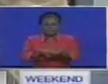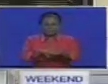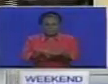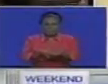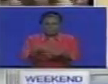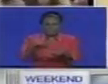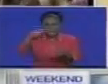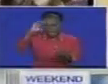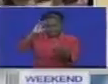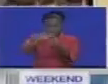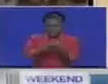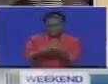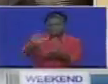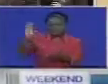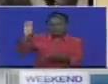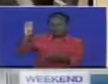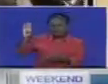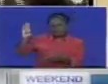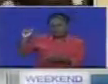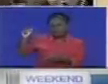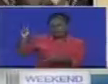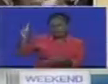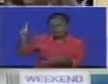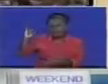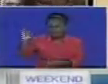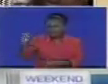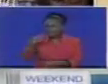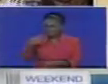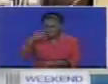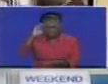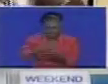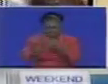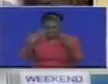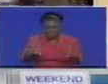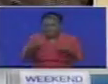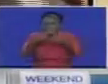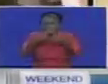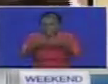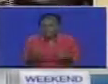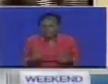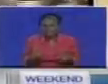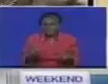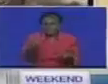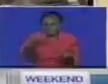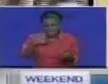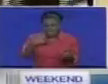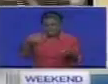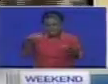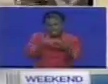I believe what Bandi and Judy are saying, but I've been in ODM.